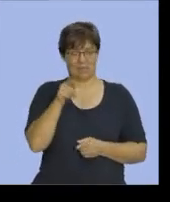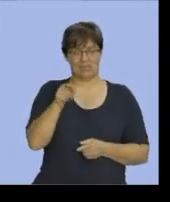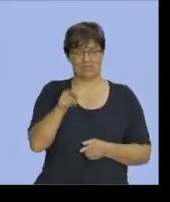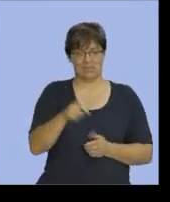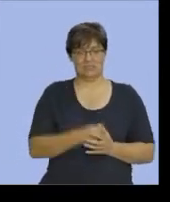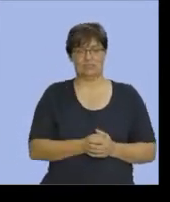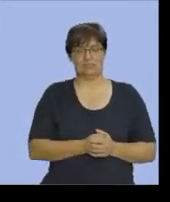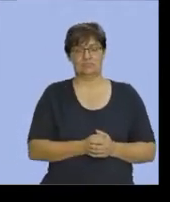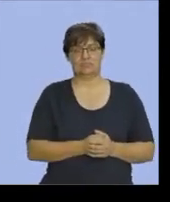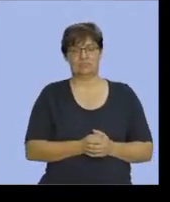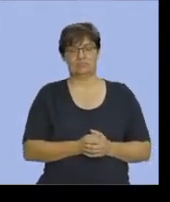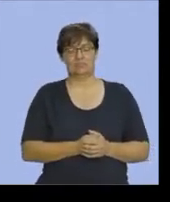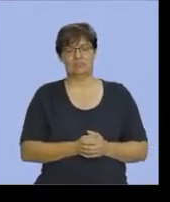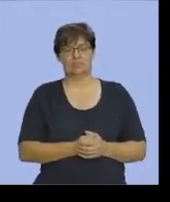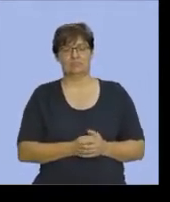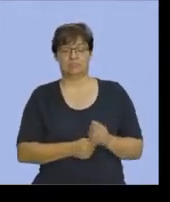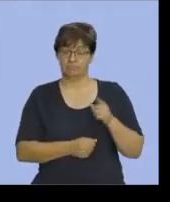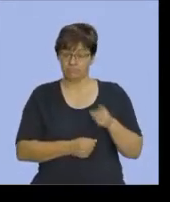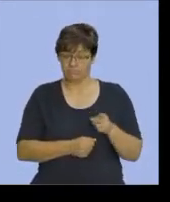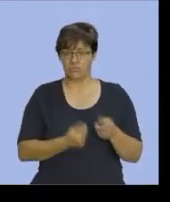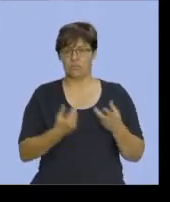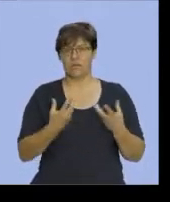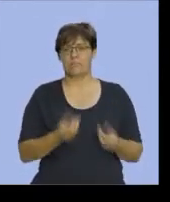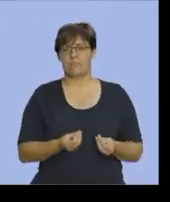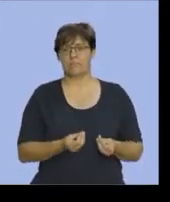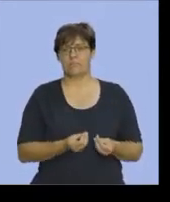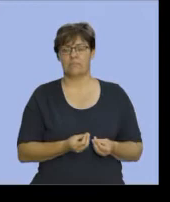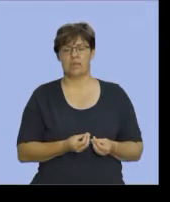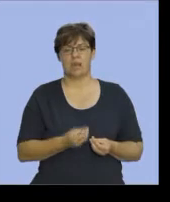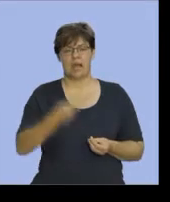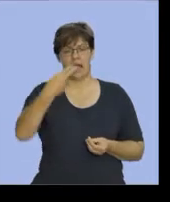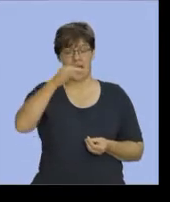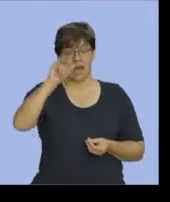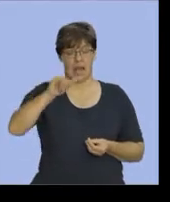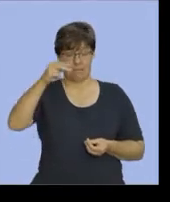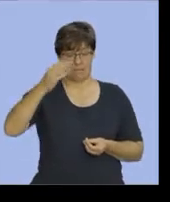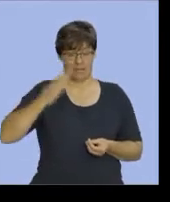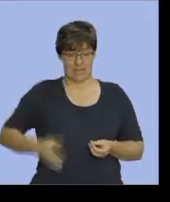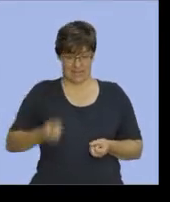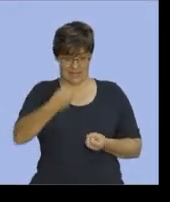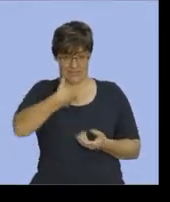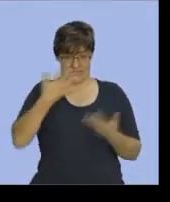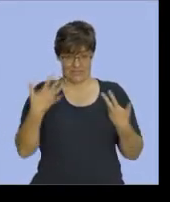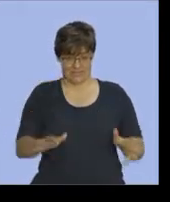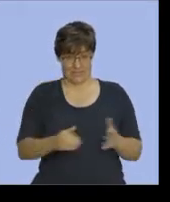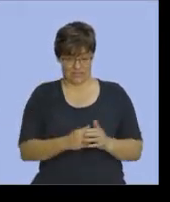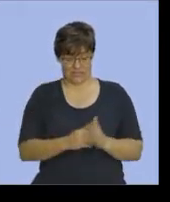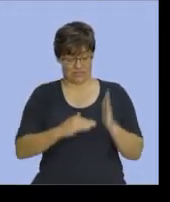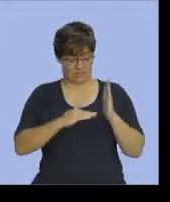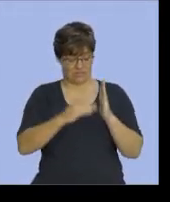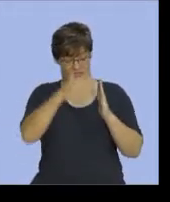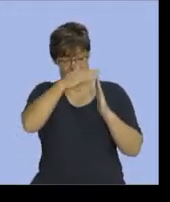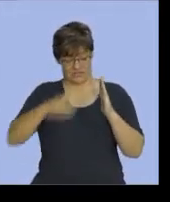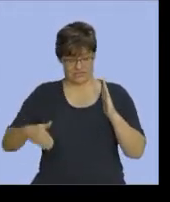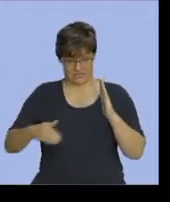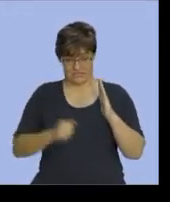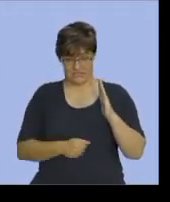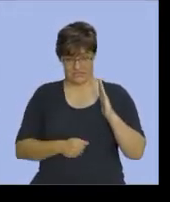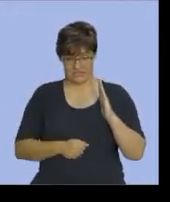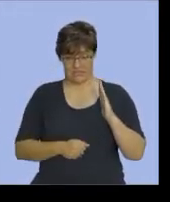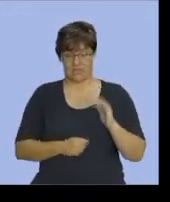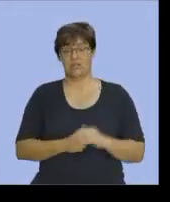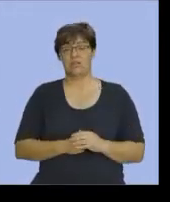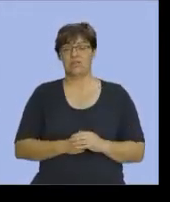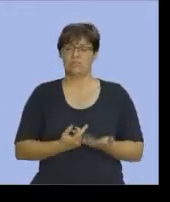when I was introducing this. So here, I am given the hypotenuse side. If I want to find maybe, let's